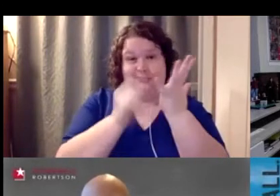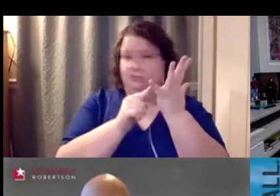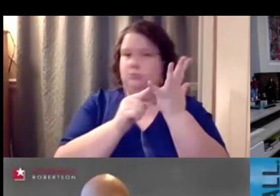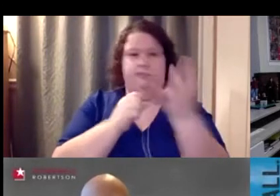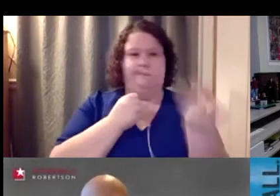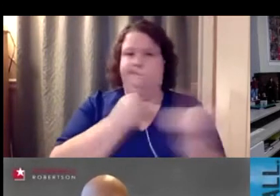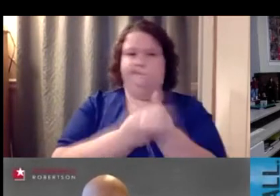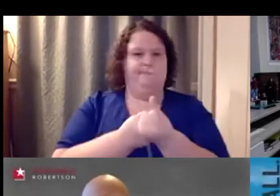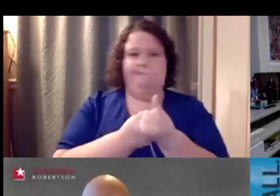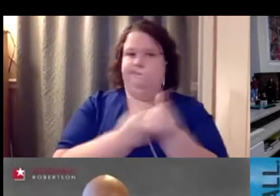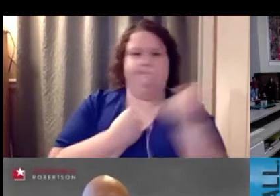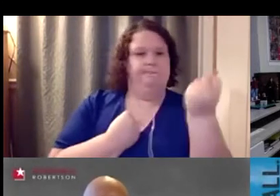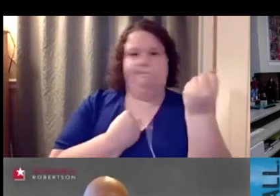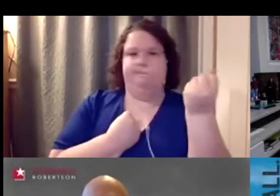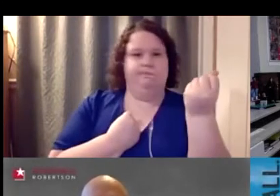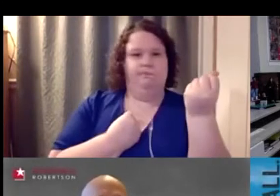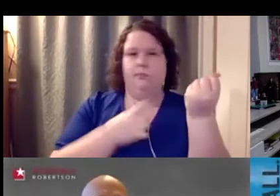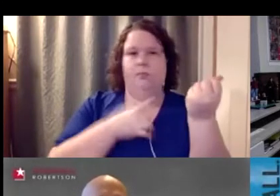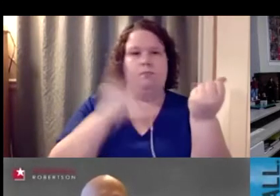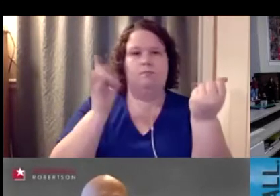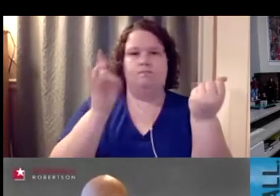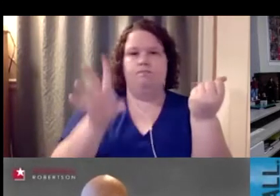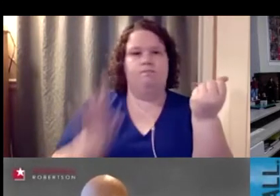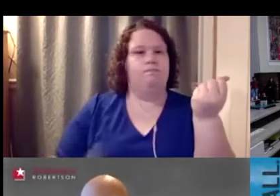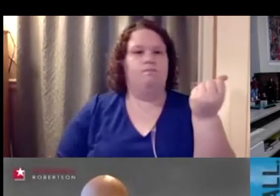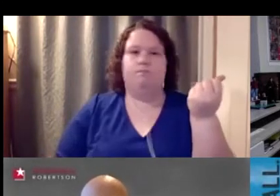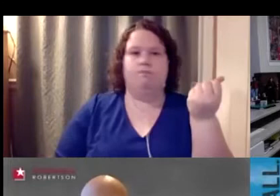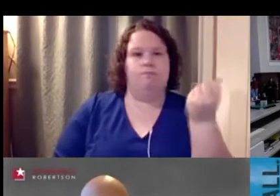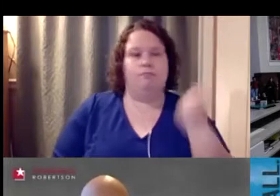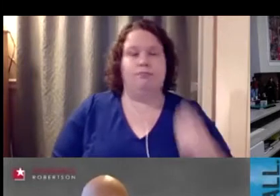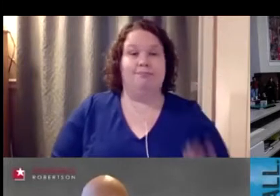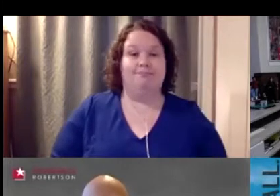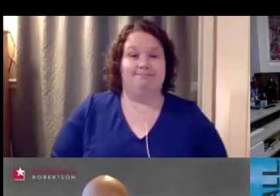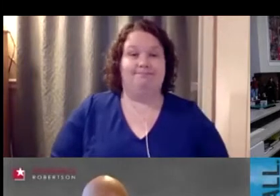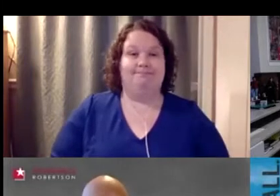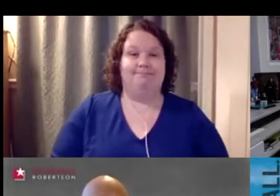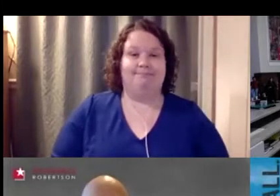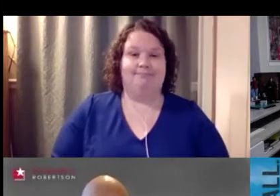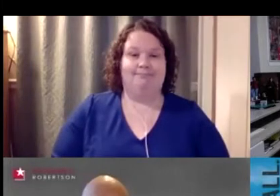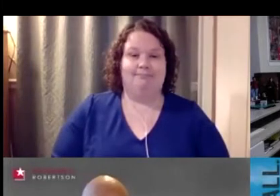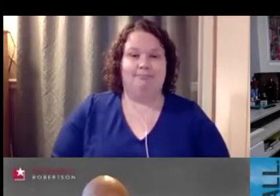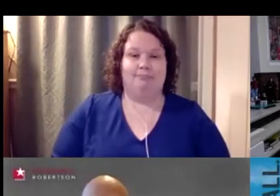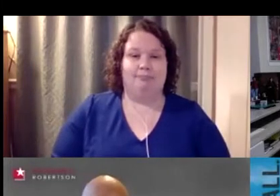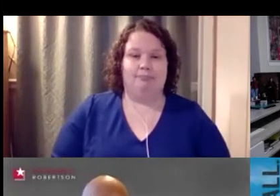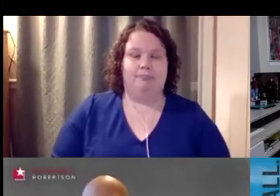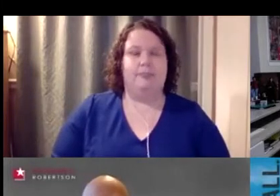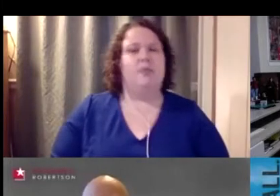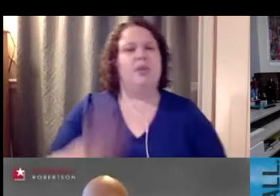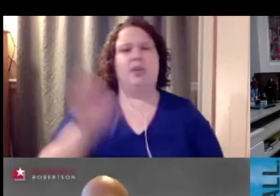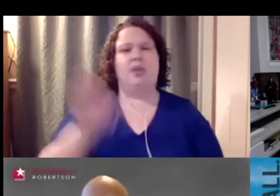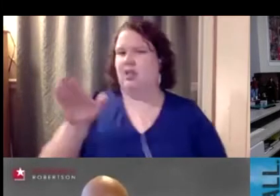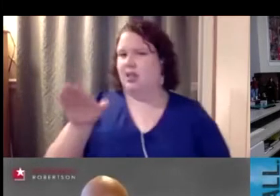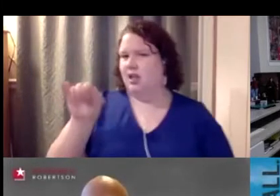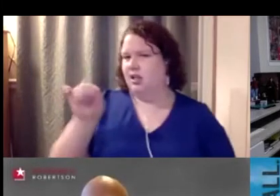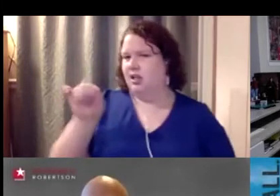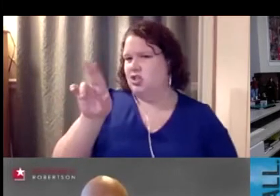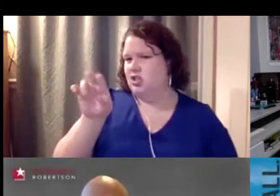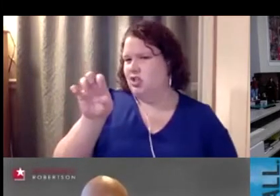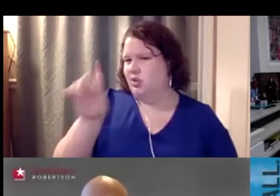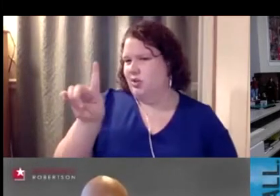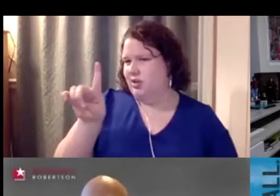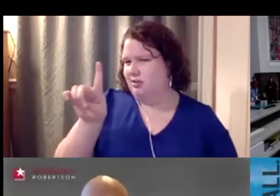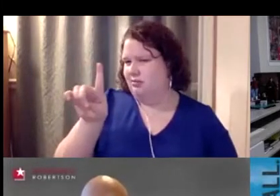priorities that we've identified based on the information today. So Jared, to clarify, are